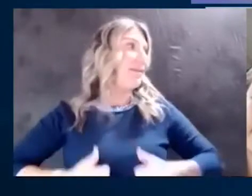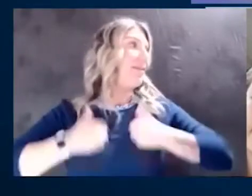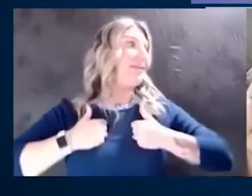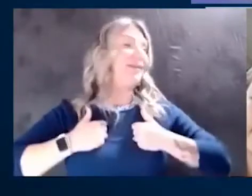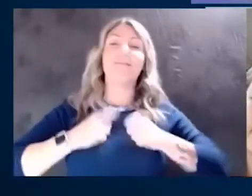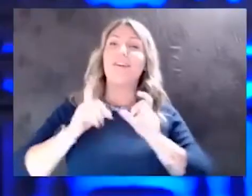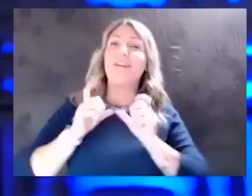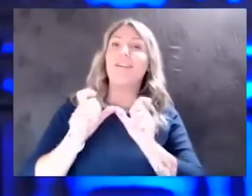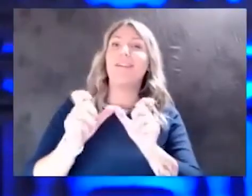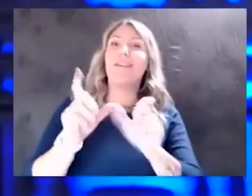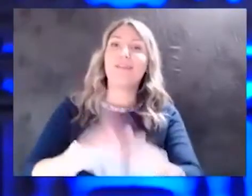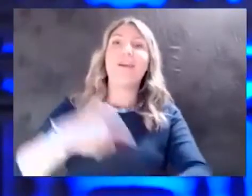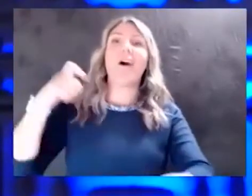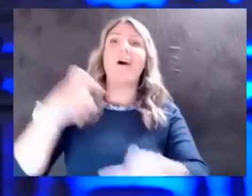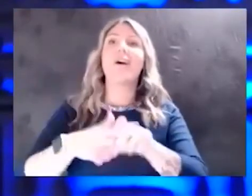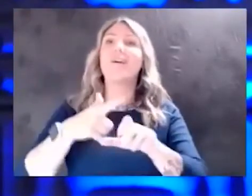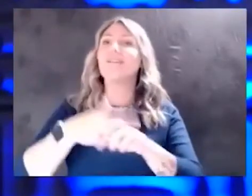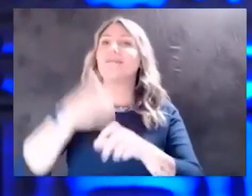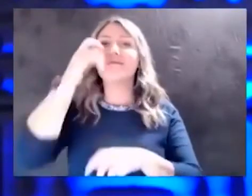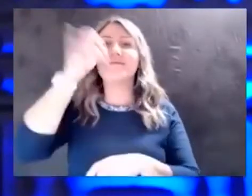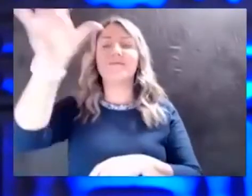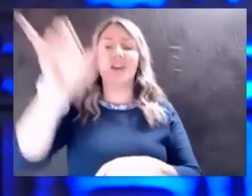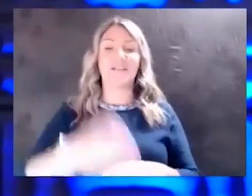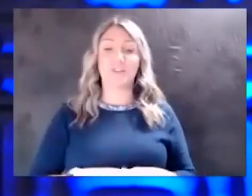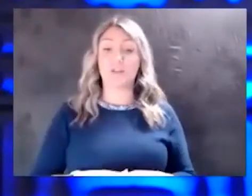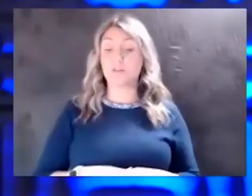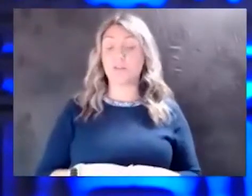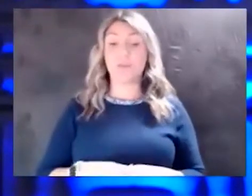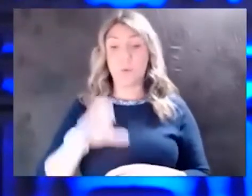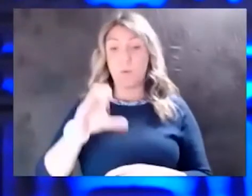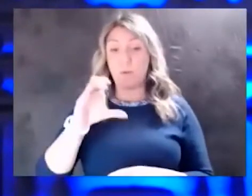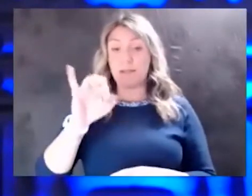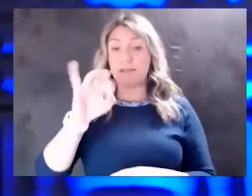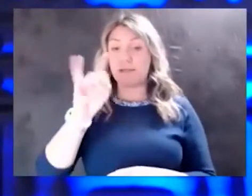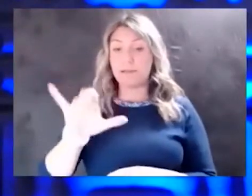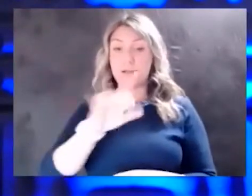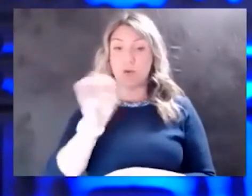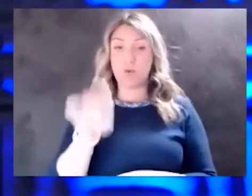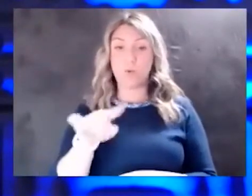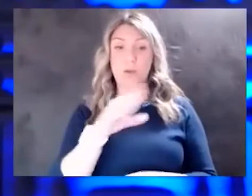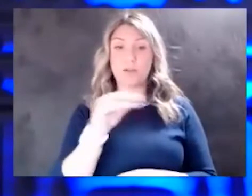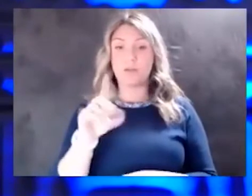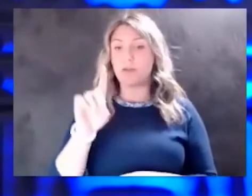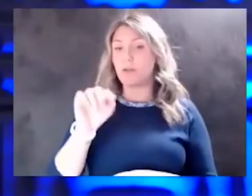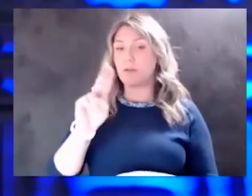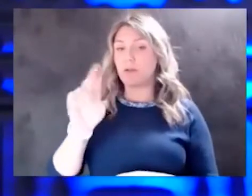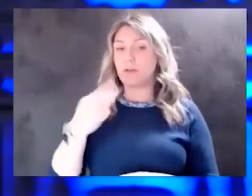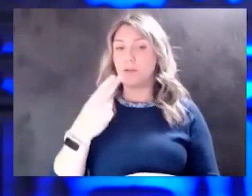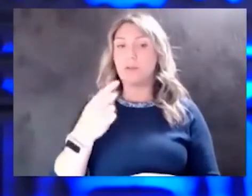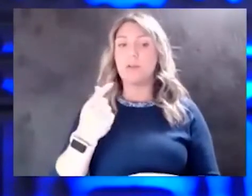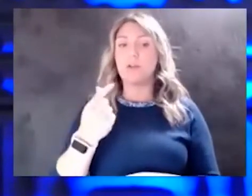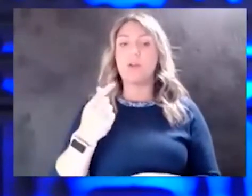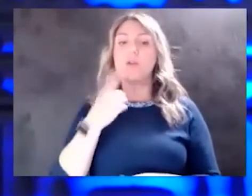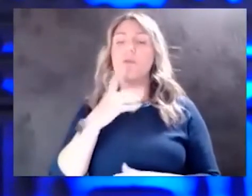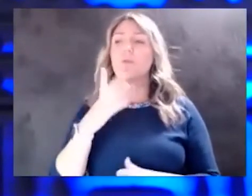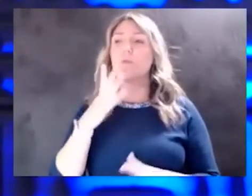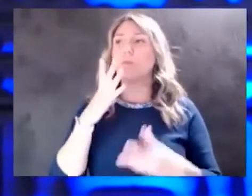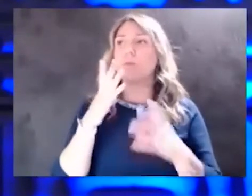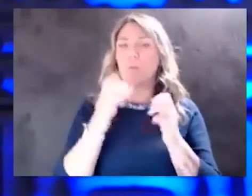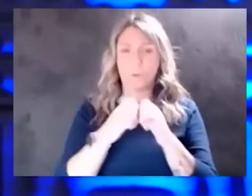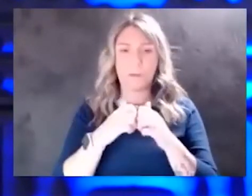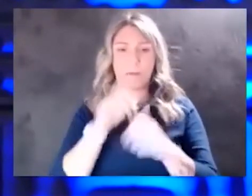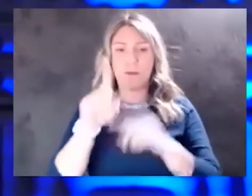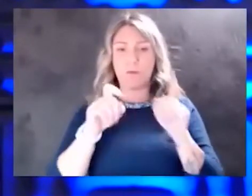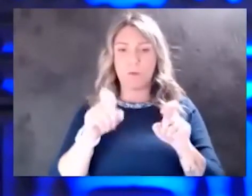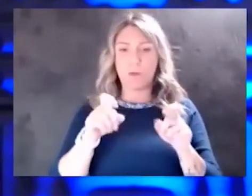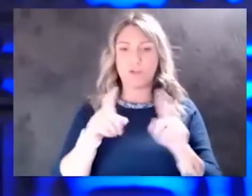Jill. Okay, so Cindy has a question, and it kind of dovetails really nicely with the question that we got from Jean